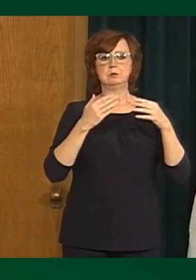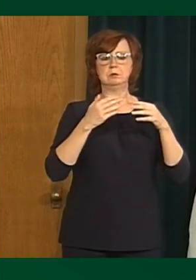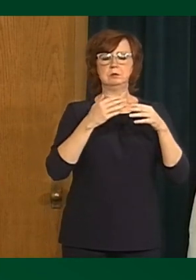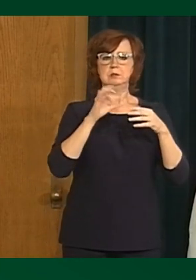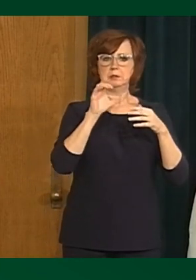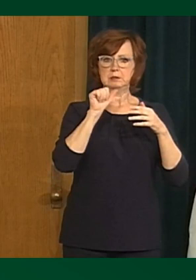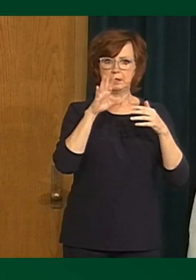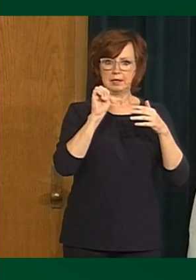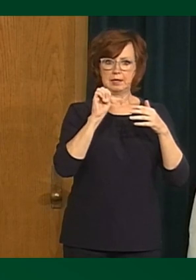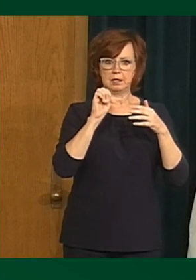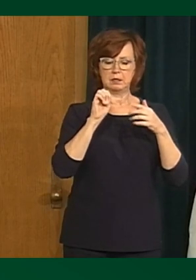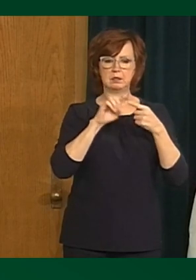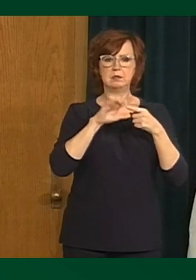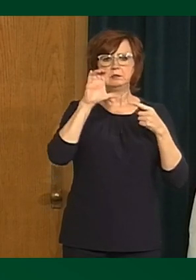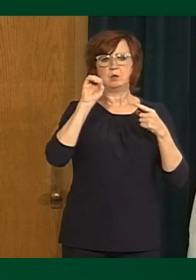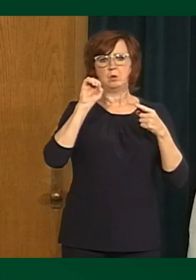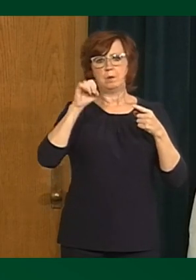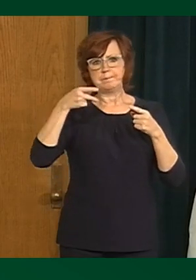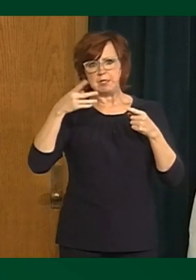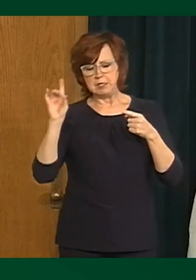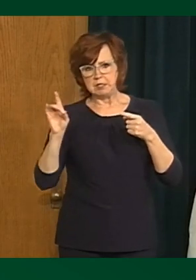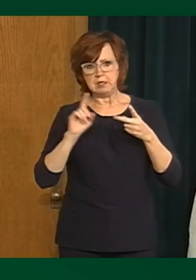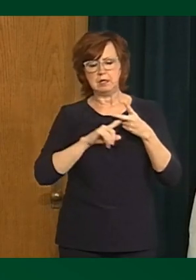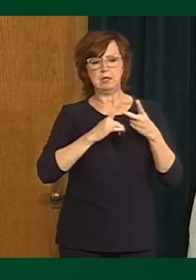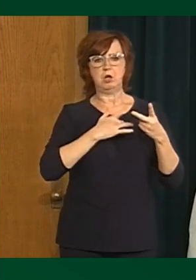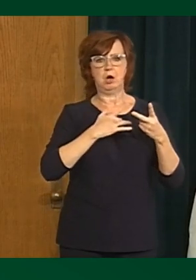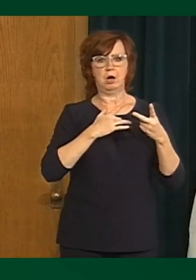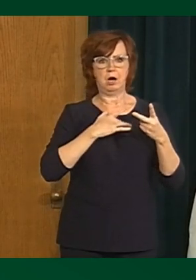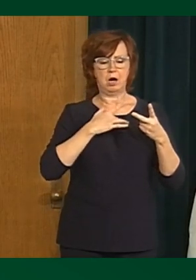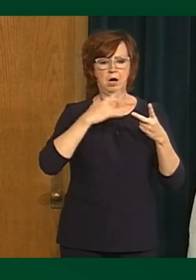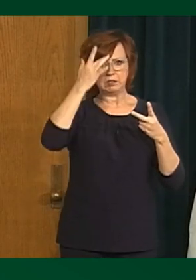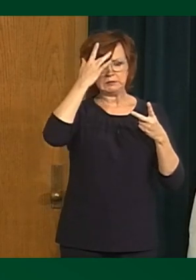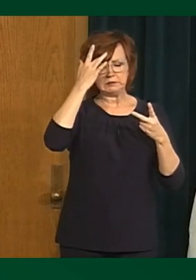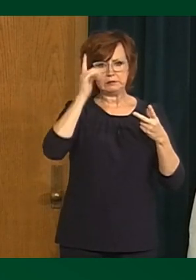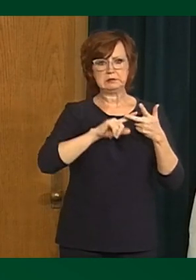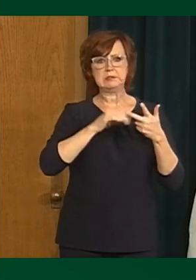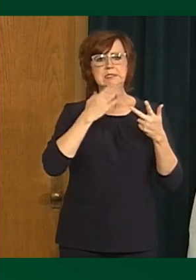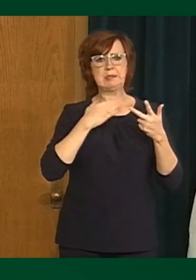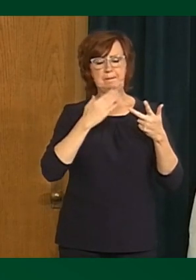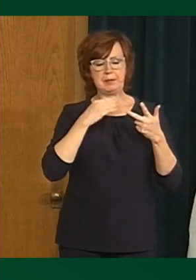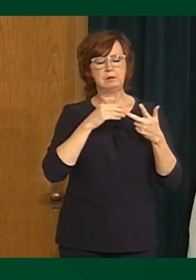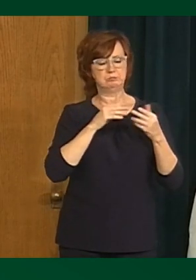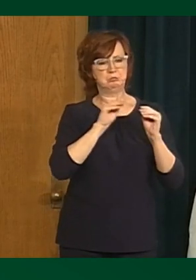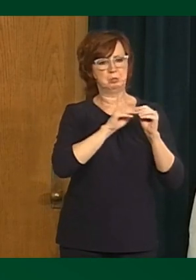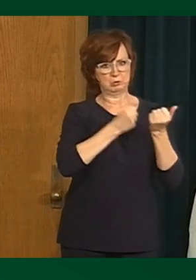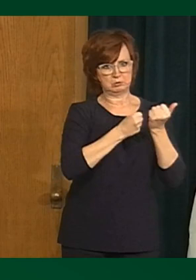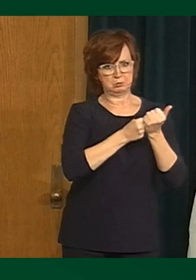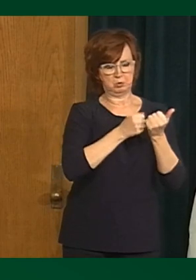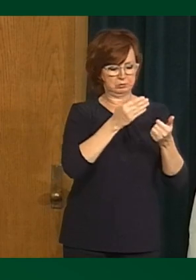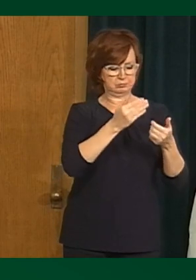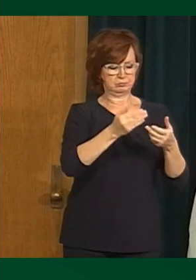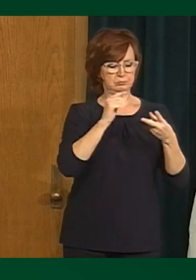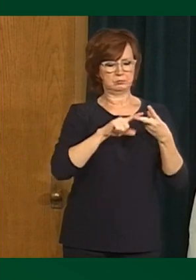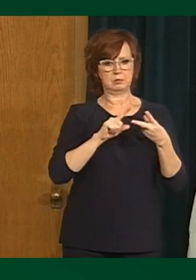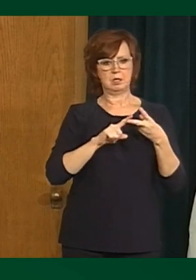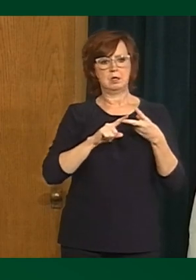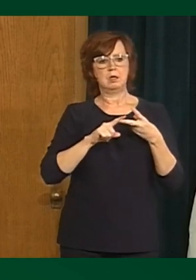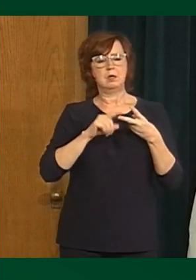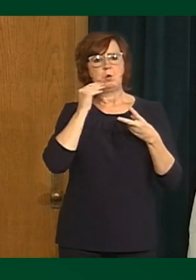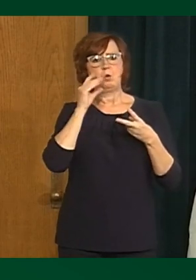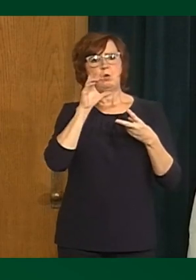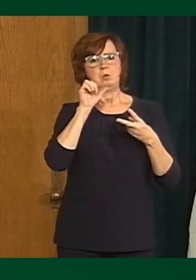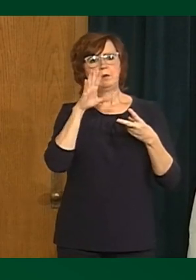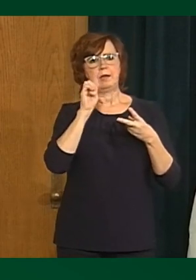like chronic obstructive pulmonary disease or heart disease, diabetes. Increased home care supports, outpatient therapy